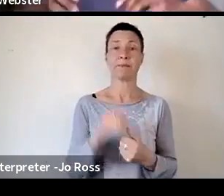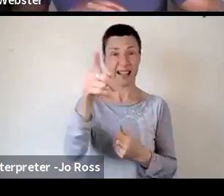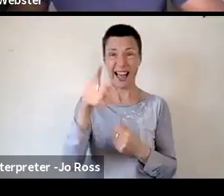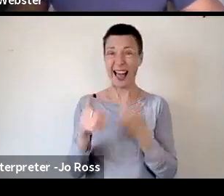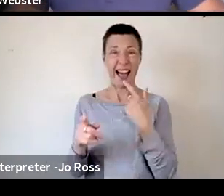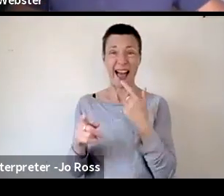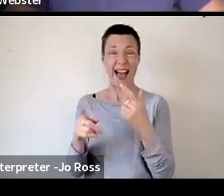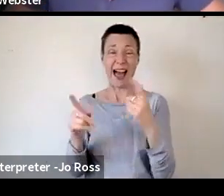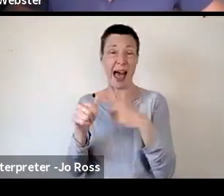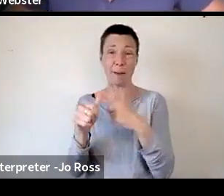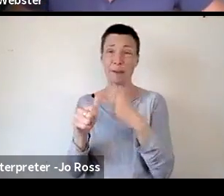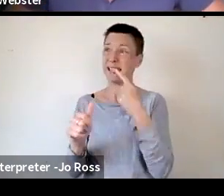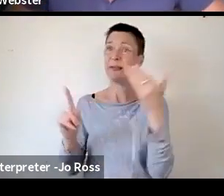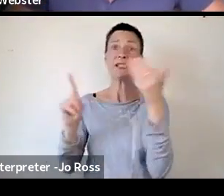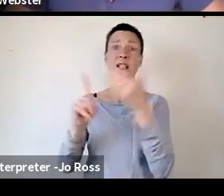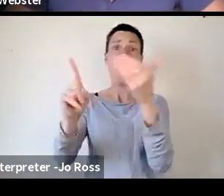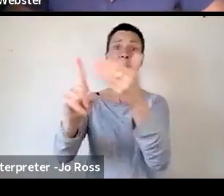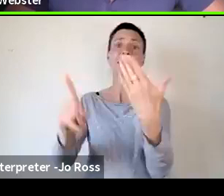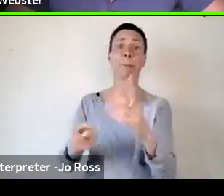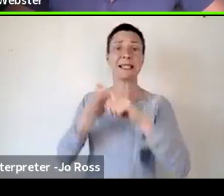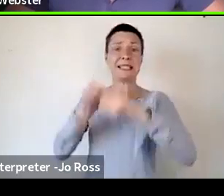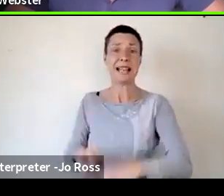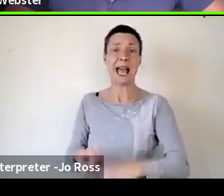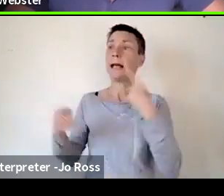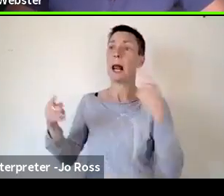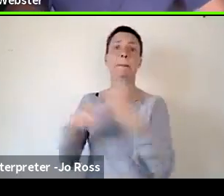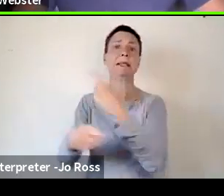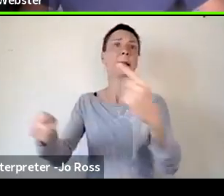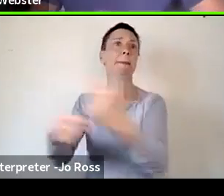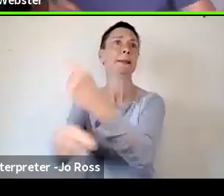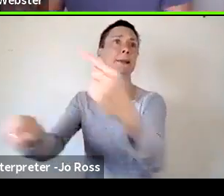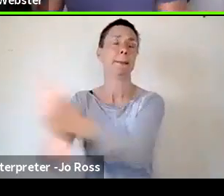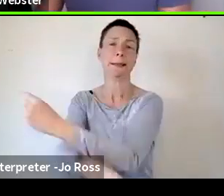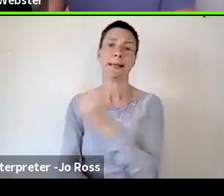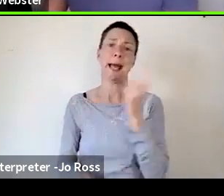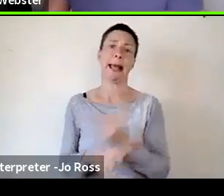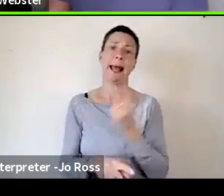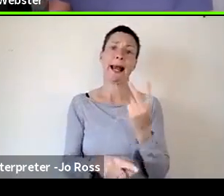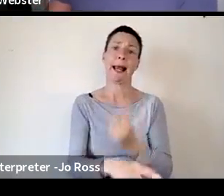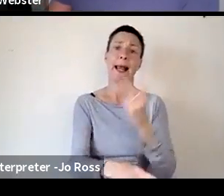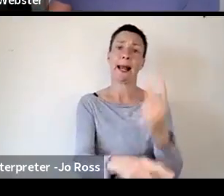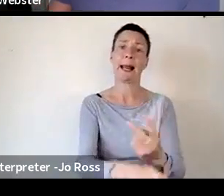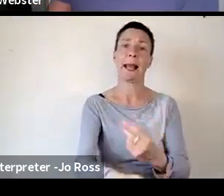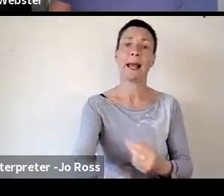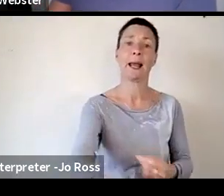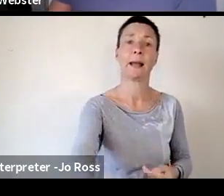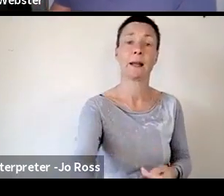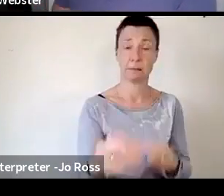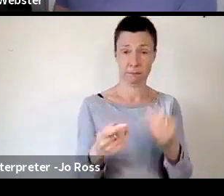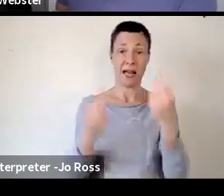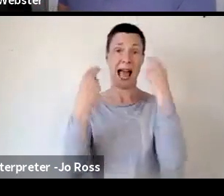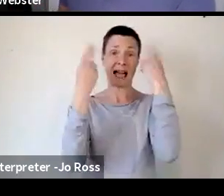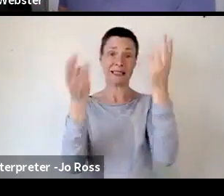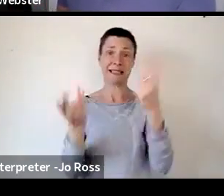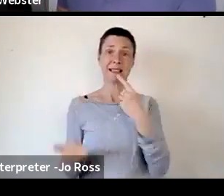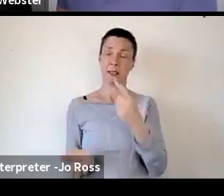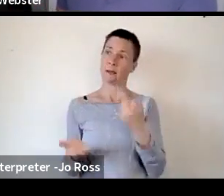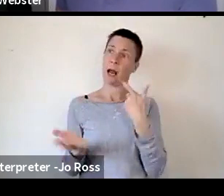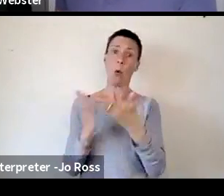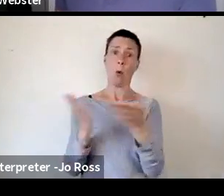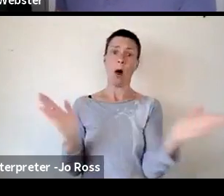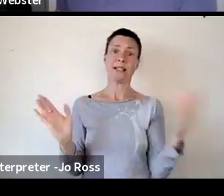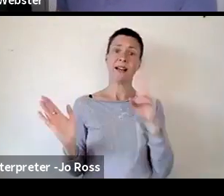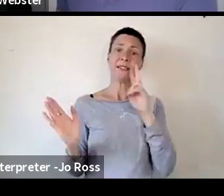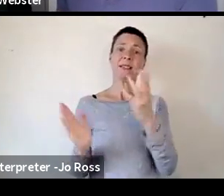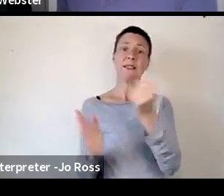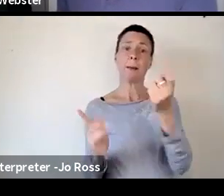been missed time and time again, right? Once, you know. But I think on a wider level as well, and, you know, I've seen a couple of